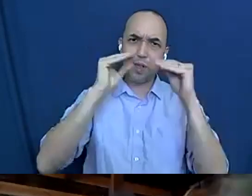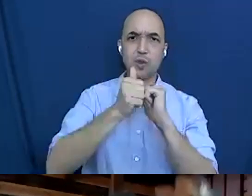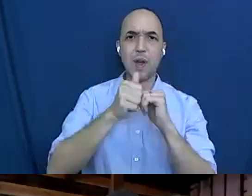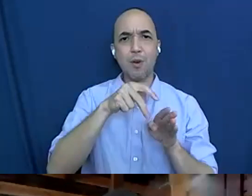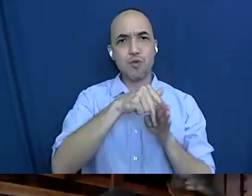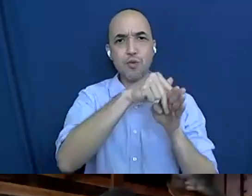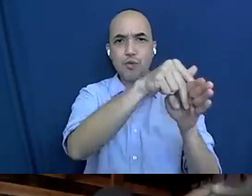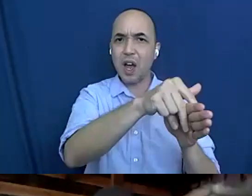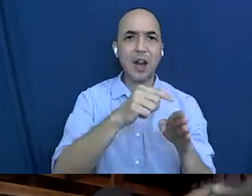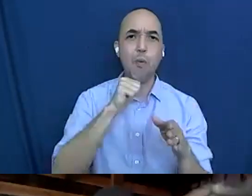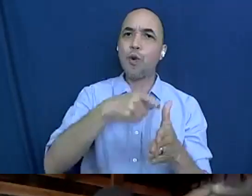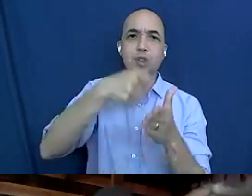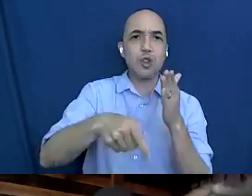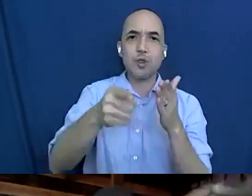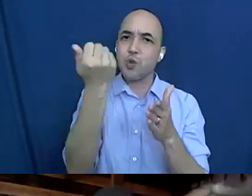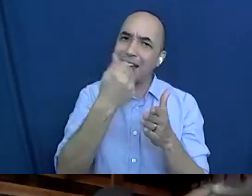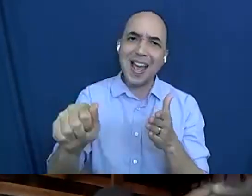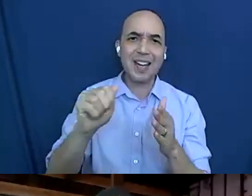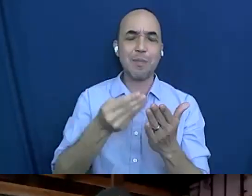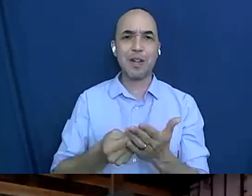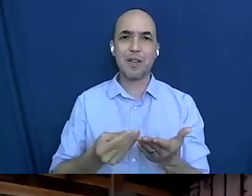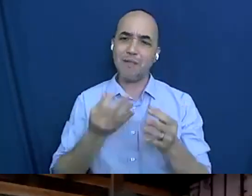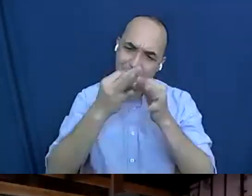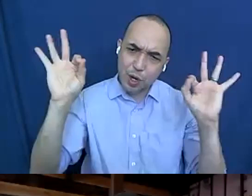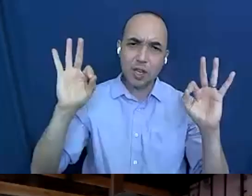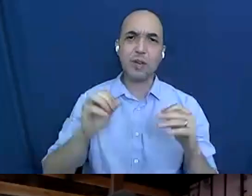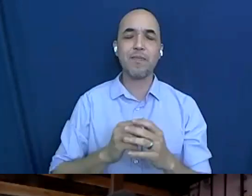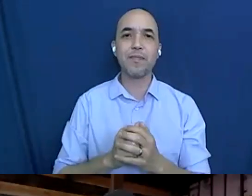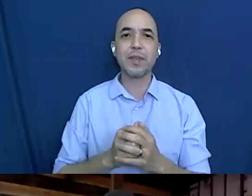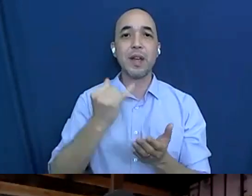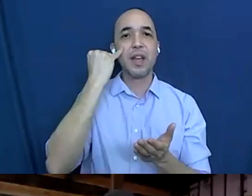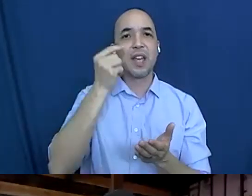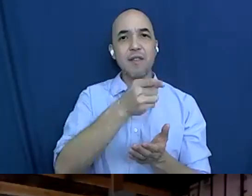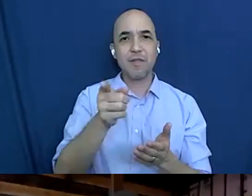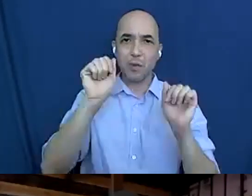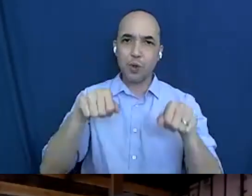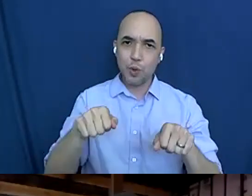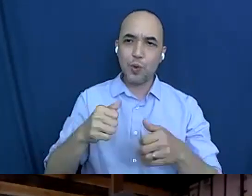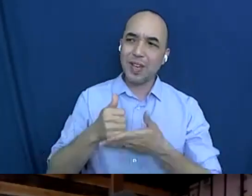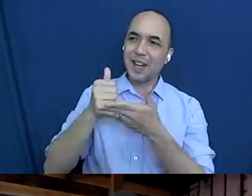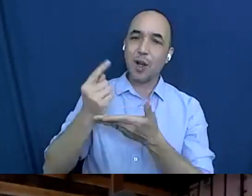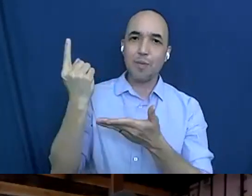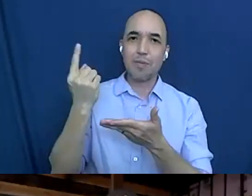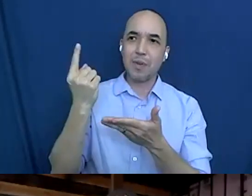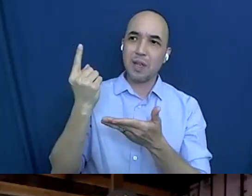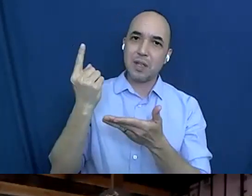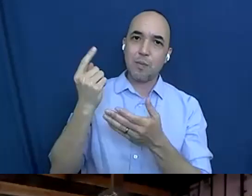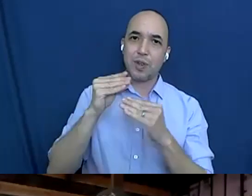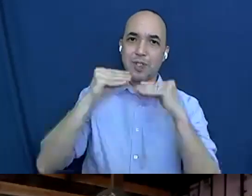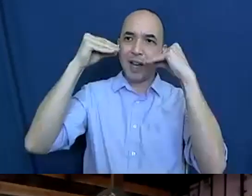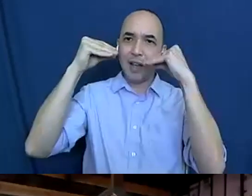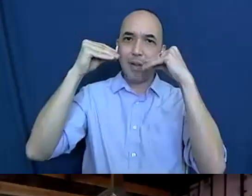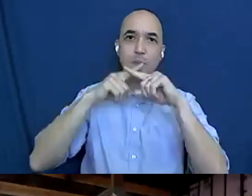If you can make someone smile, my mom used to always tell me, if you can make someone smile and you didn't, shame on